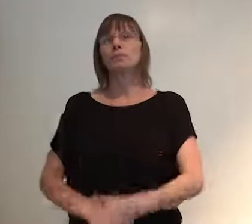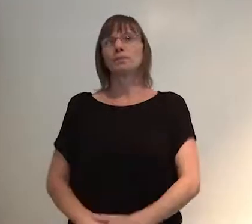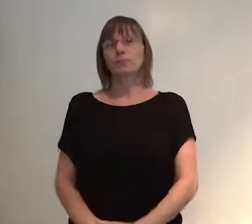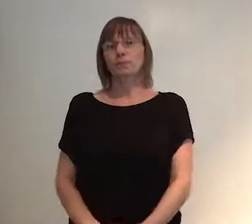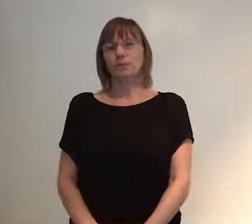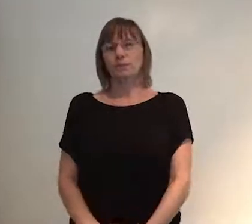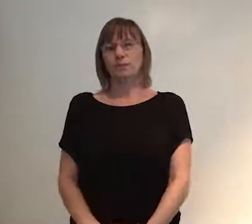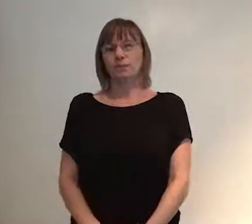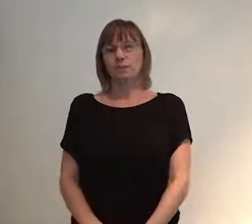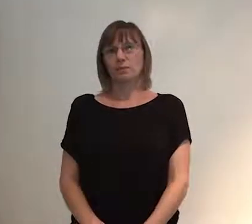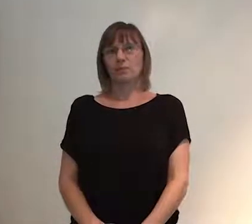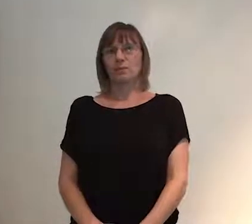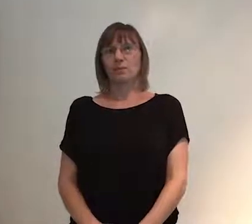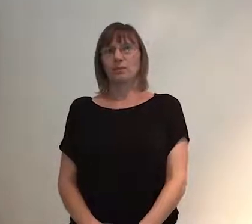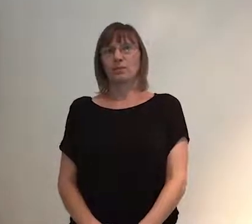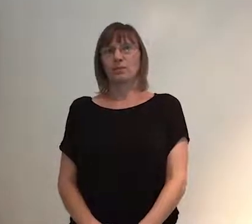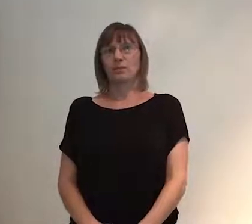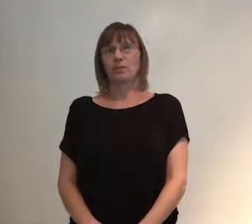up through